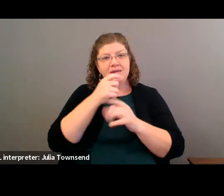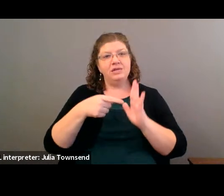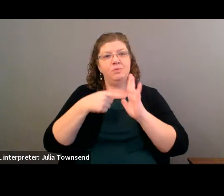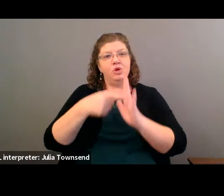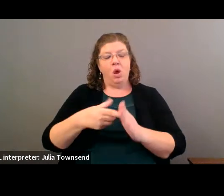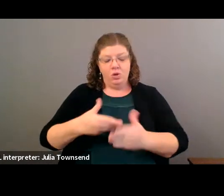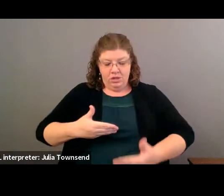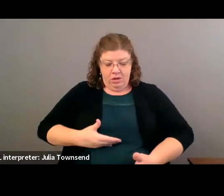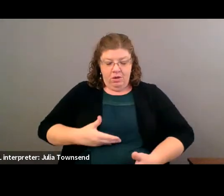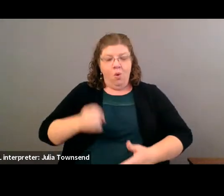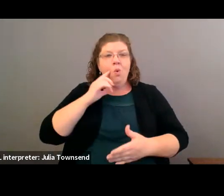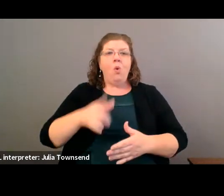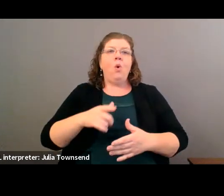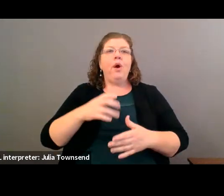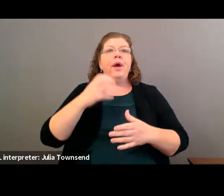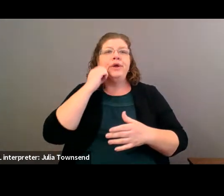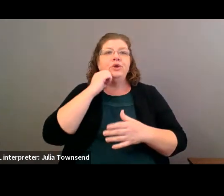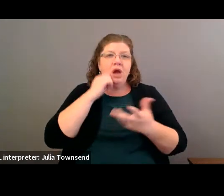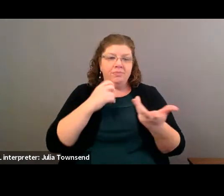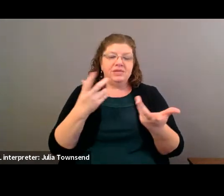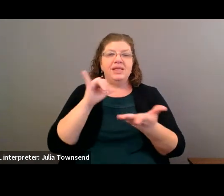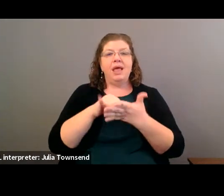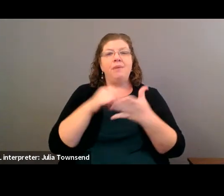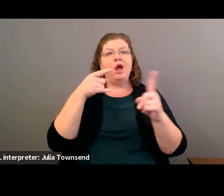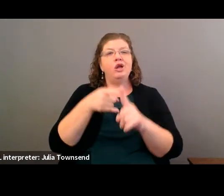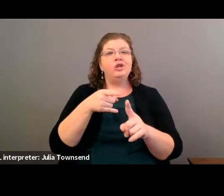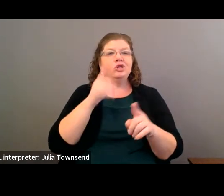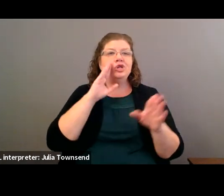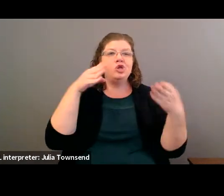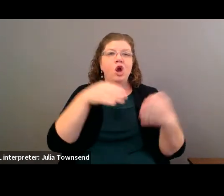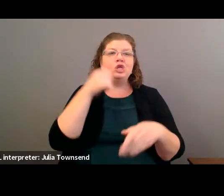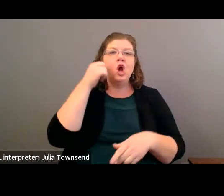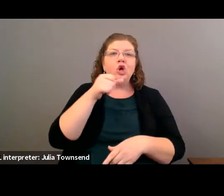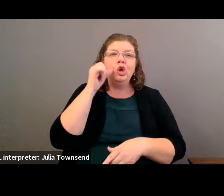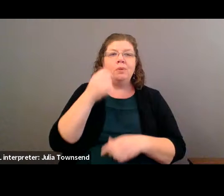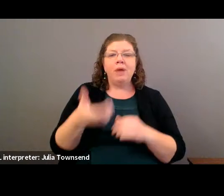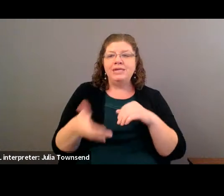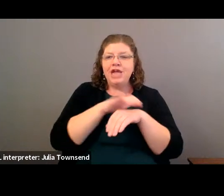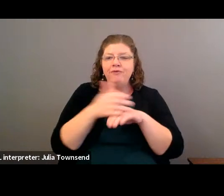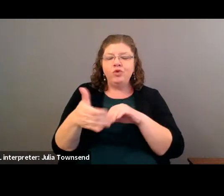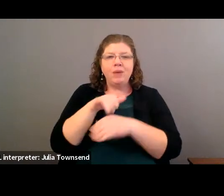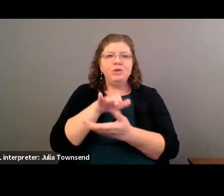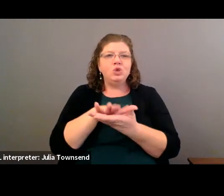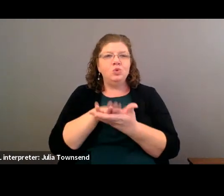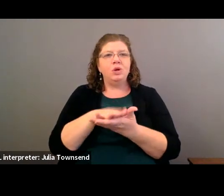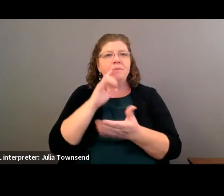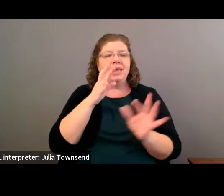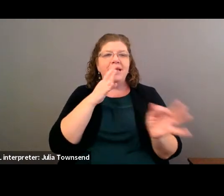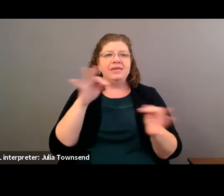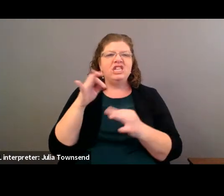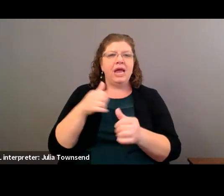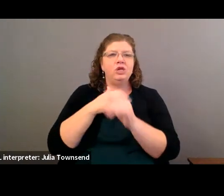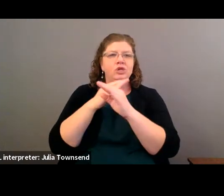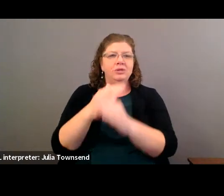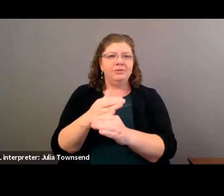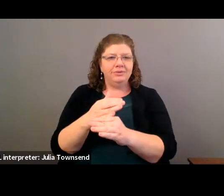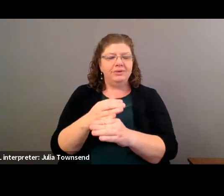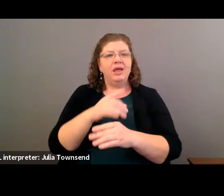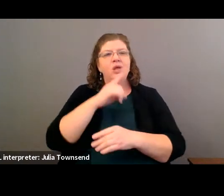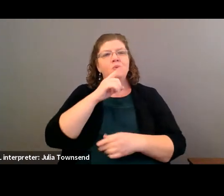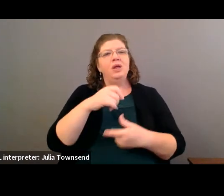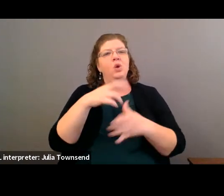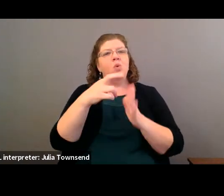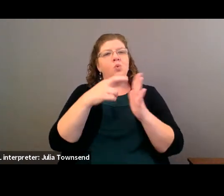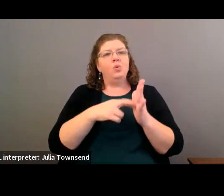or undergarments. This primarily targets girls by telling them they need to cover up at school to keep from being a distraction. This rule creates an